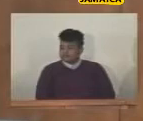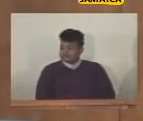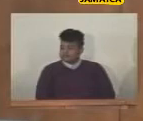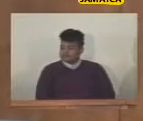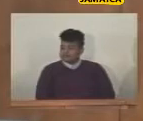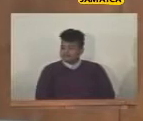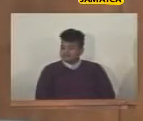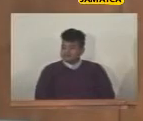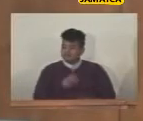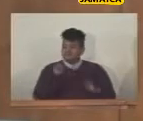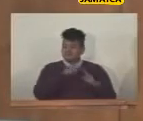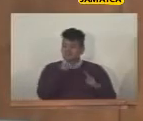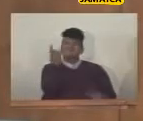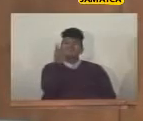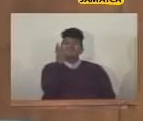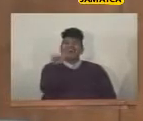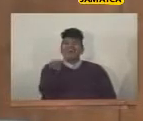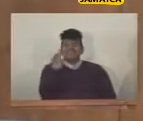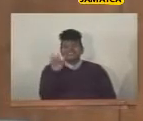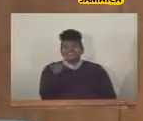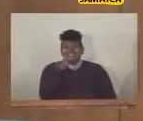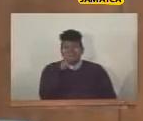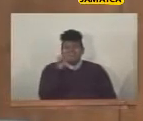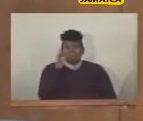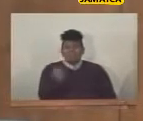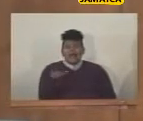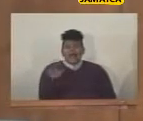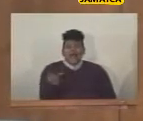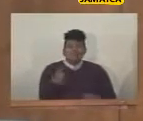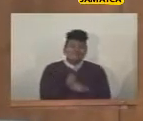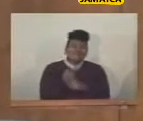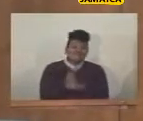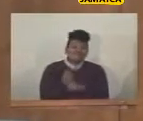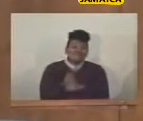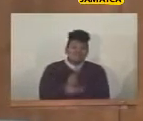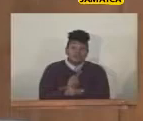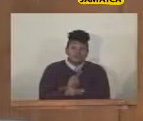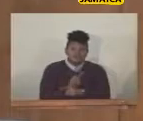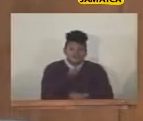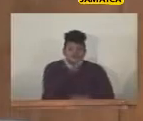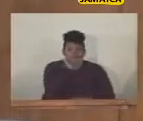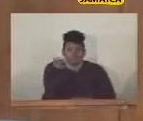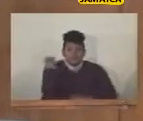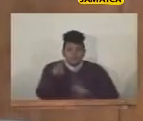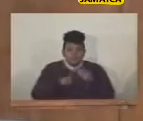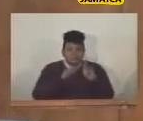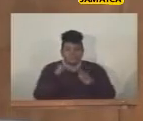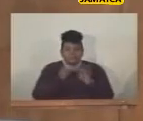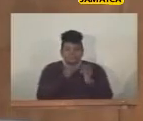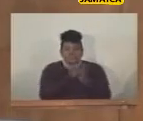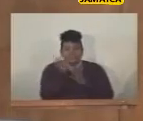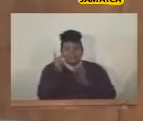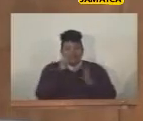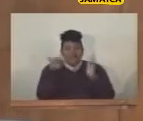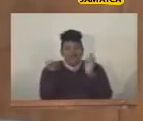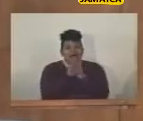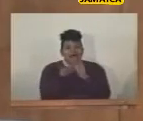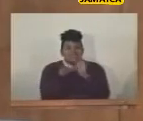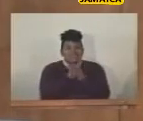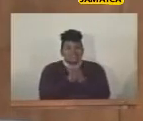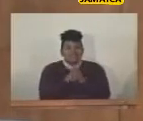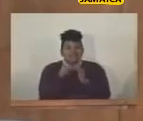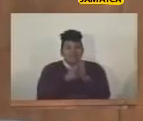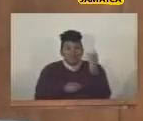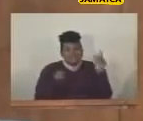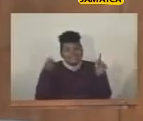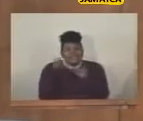you can start sneaking some things through the system and they charge her money. Simple things like that, and people